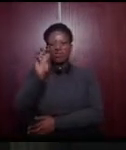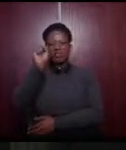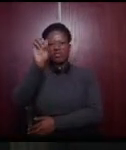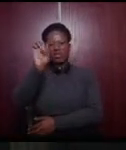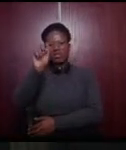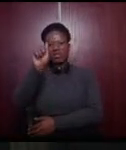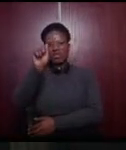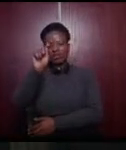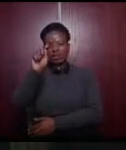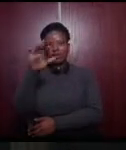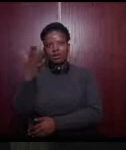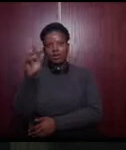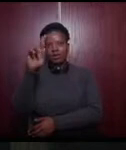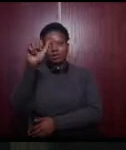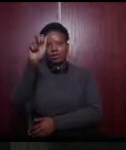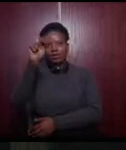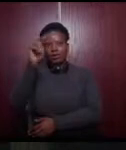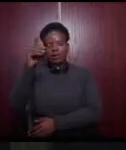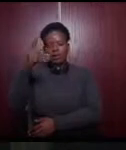Ke ba go high.